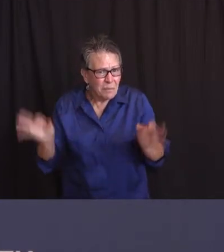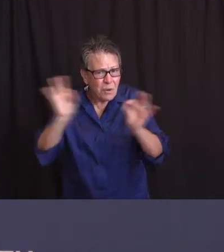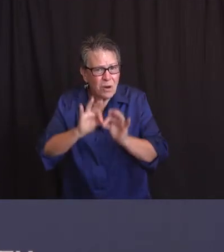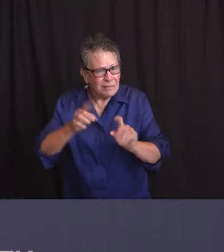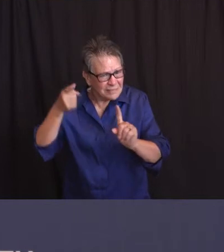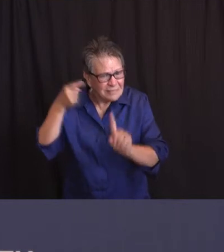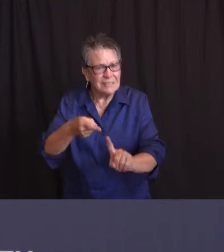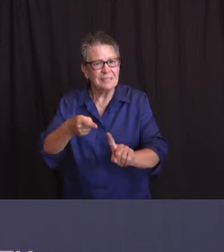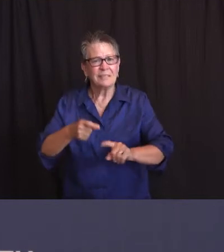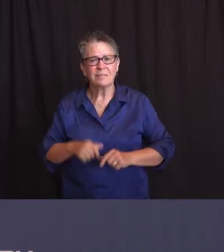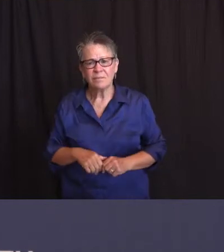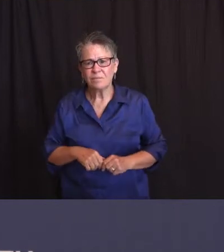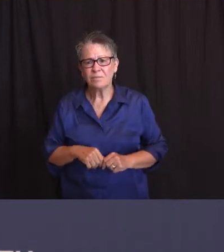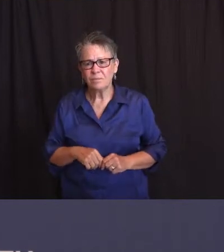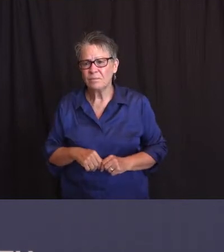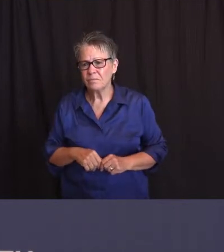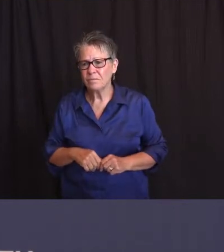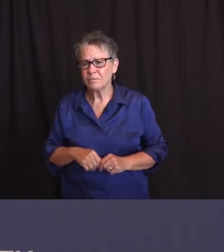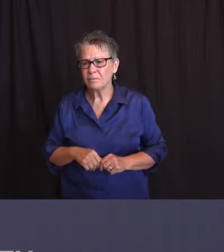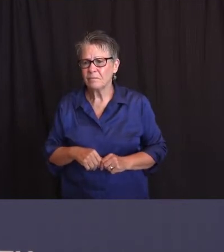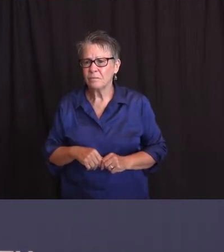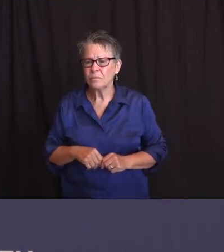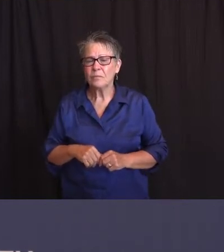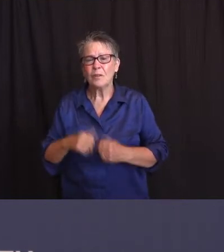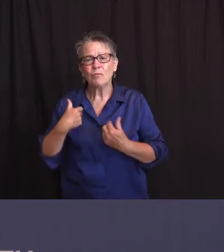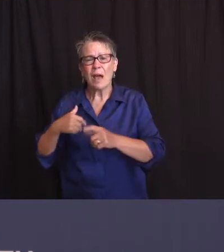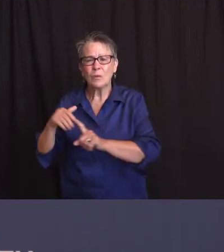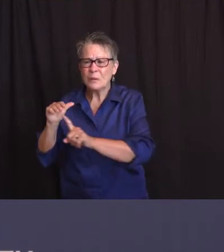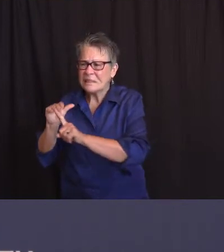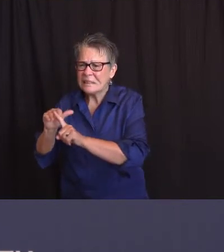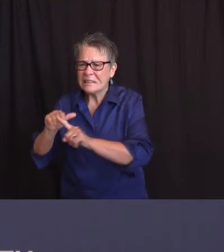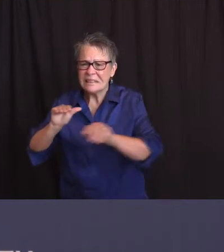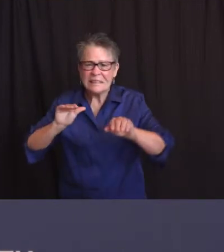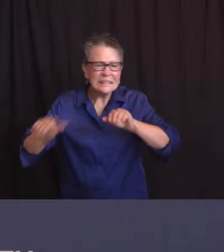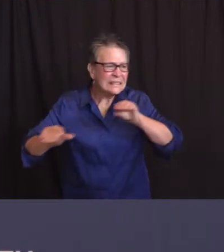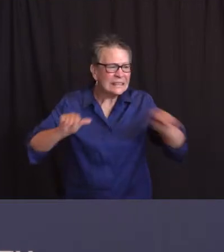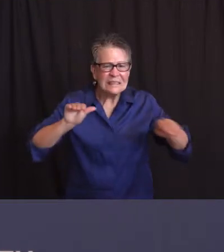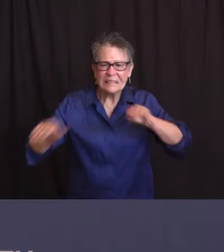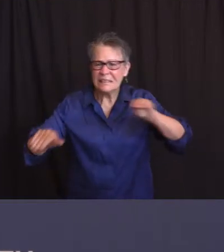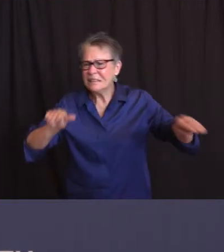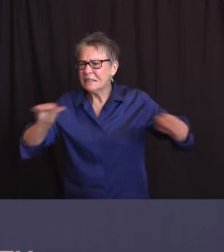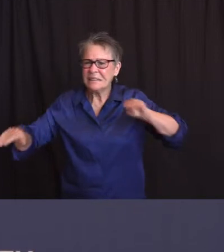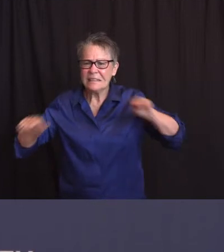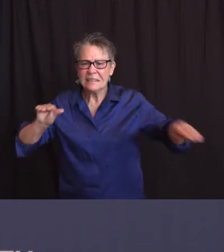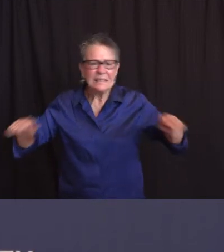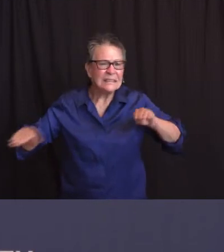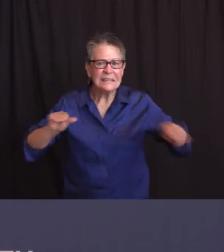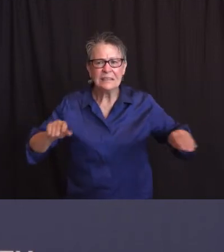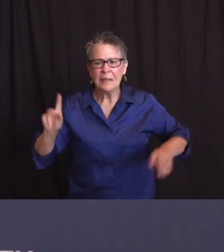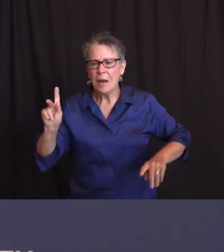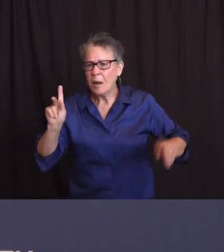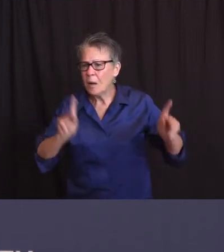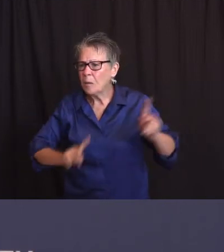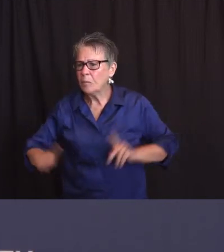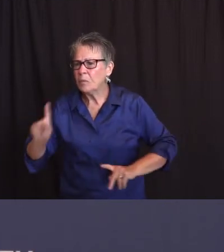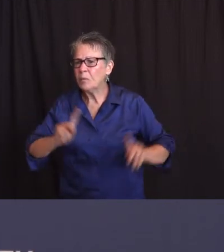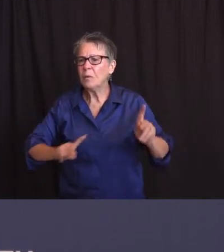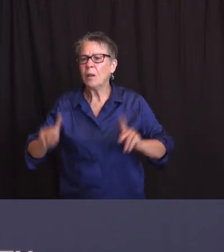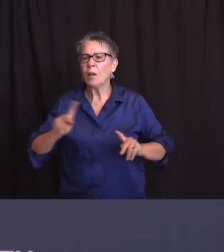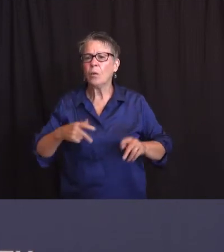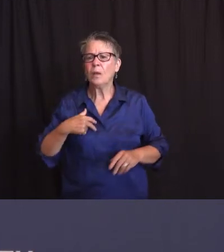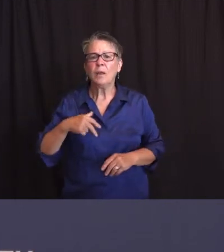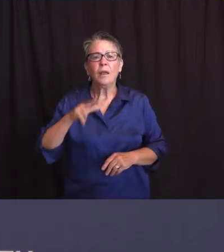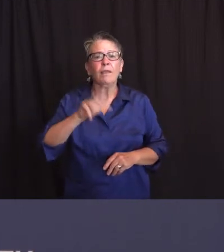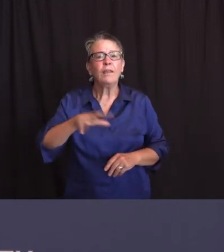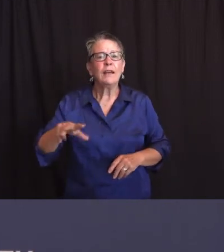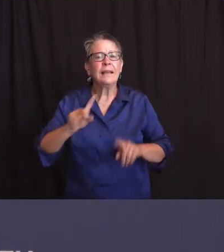communities. We continue to need to make progress, as Judy reminds us always, on both black and brown communities, where we're